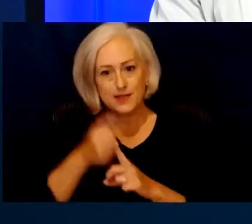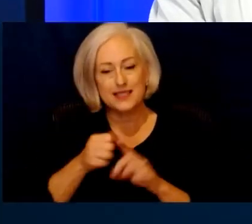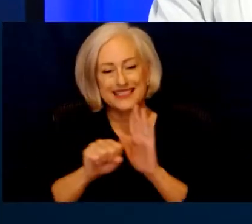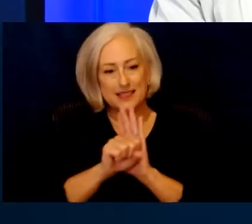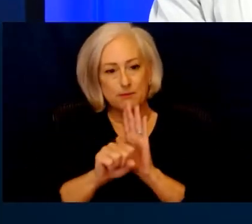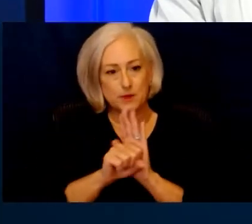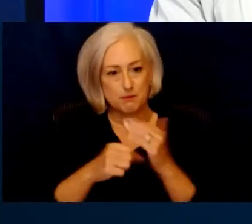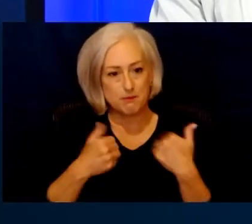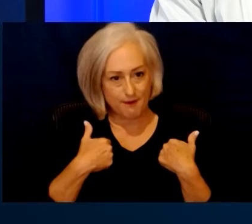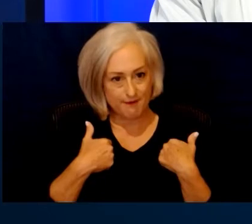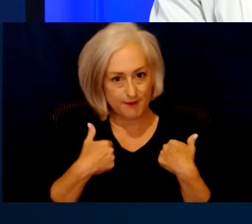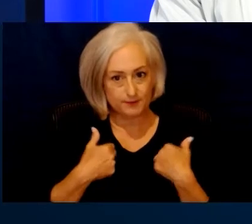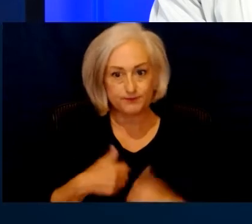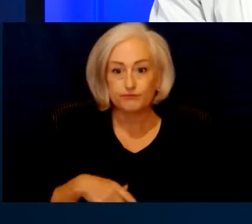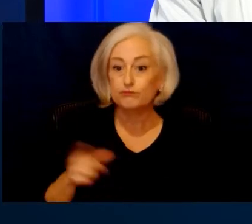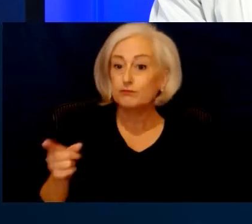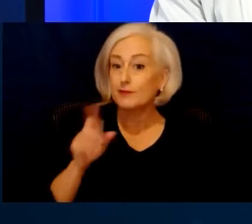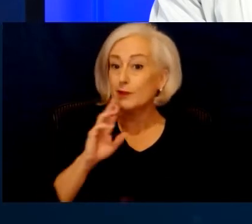today?